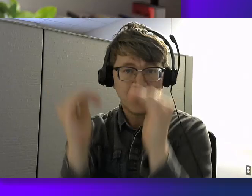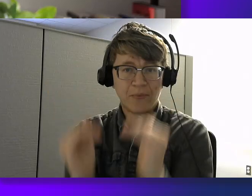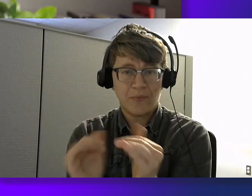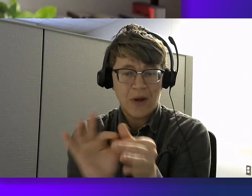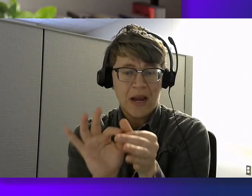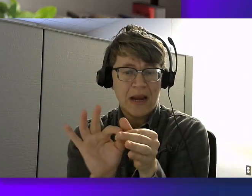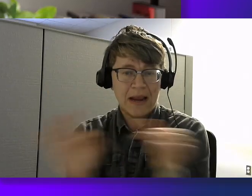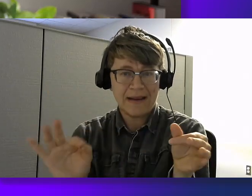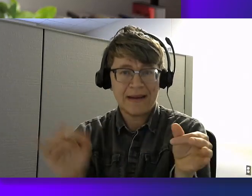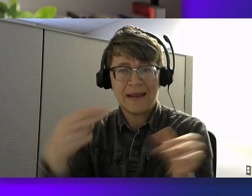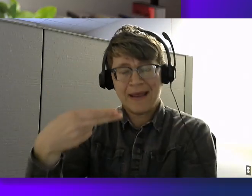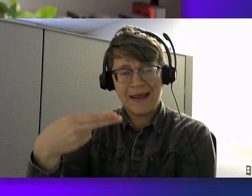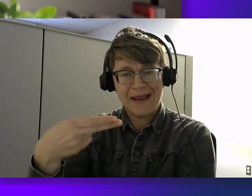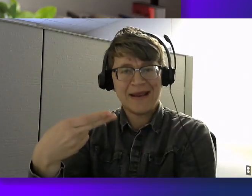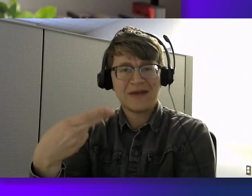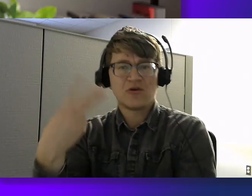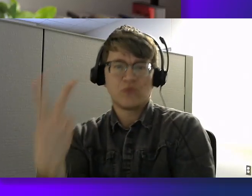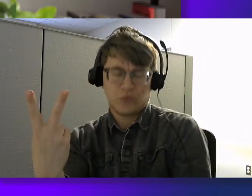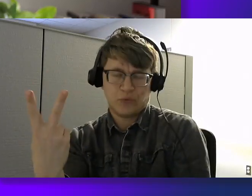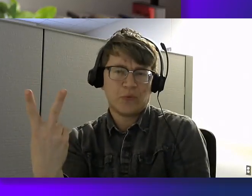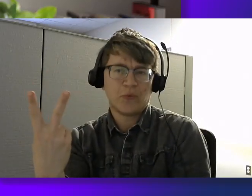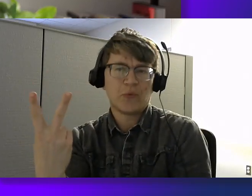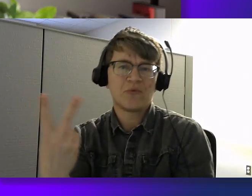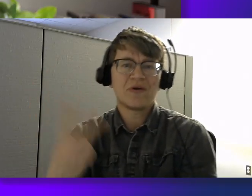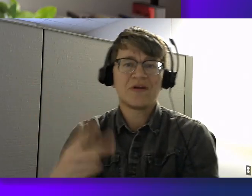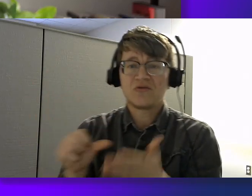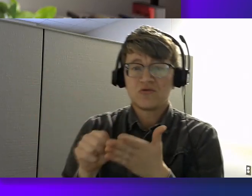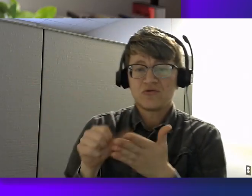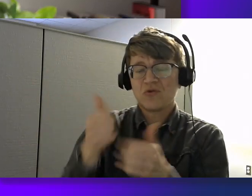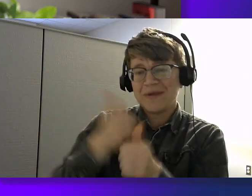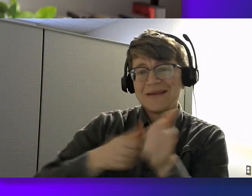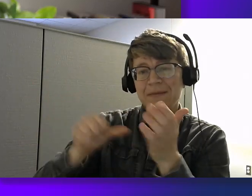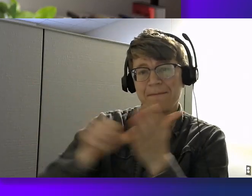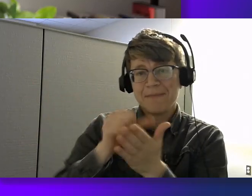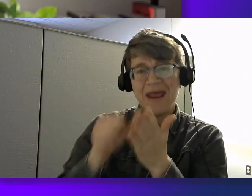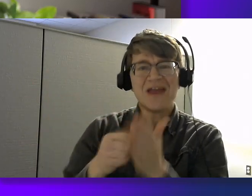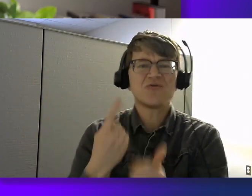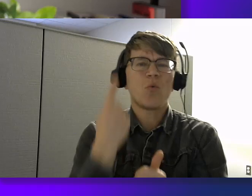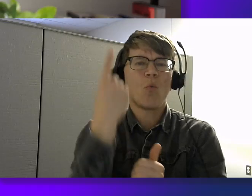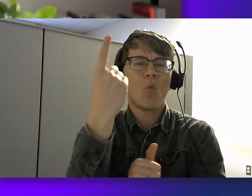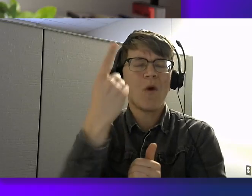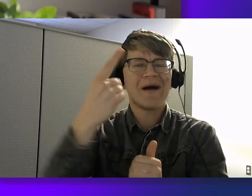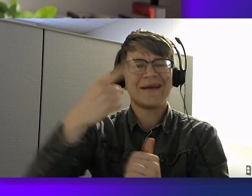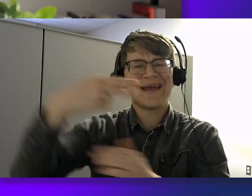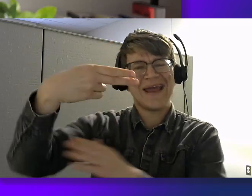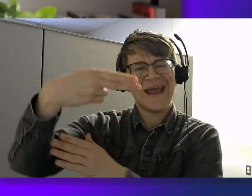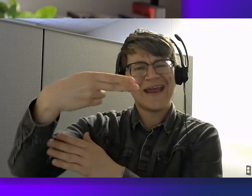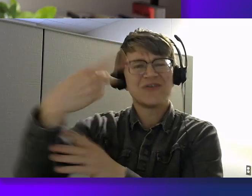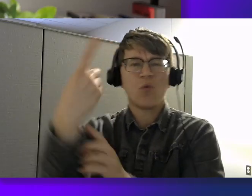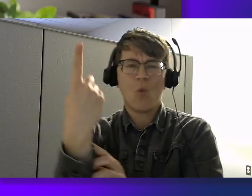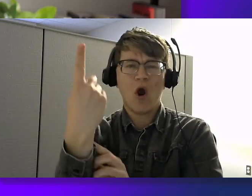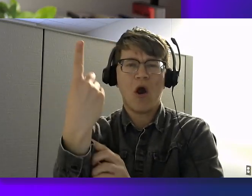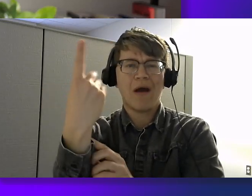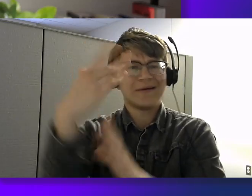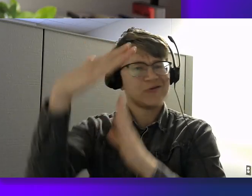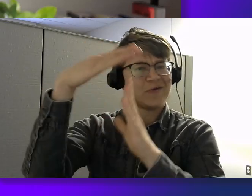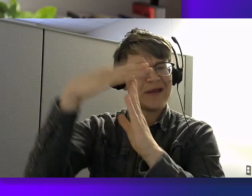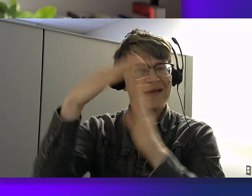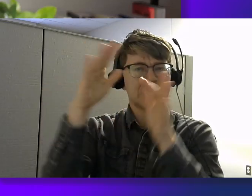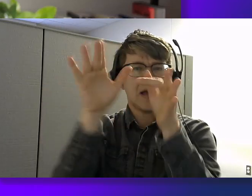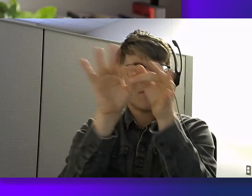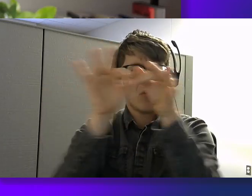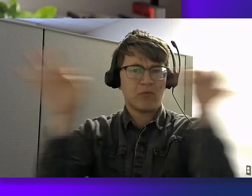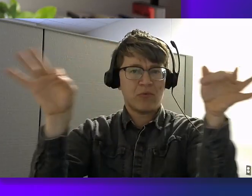to one H1 heading per page. This should be your page's name. Think of the H1 heading like the name of a book.